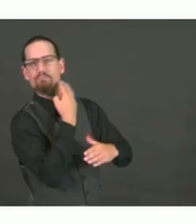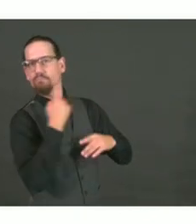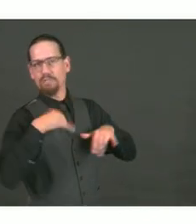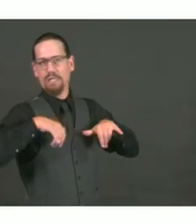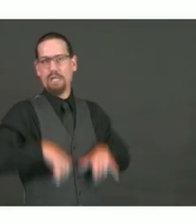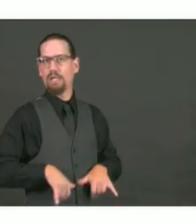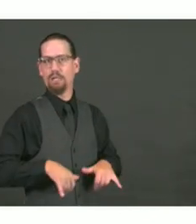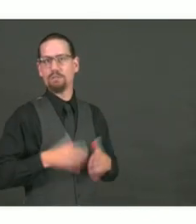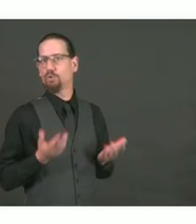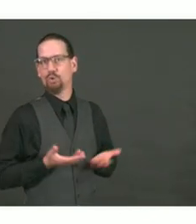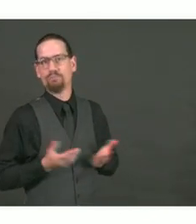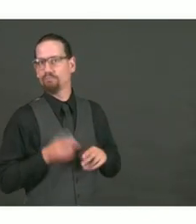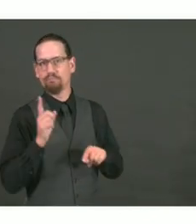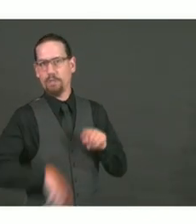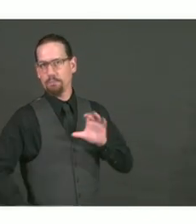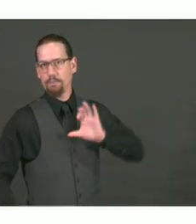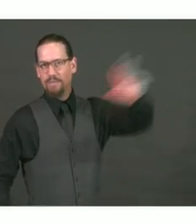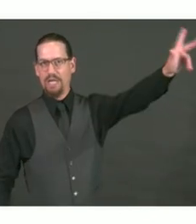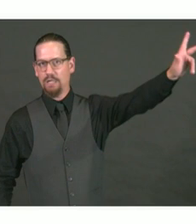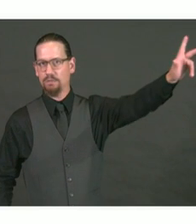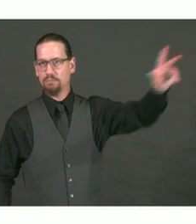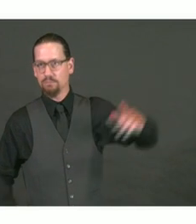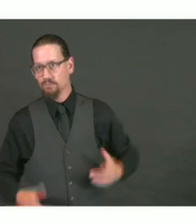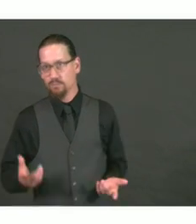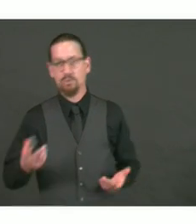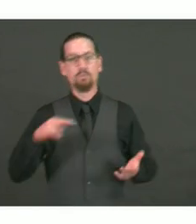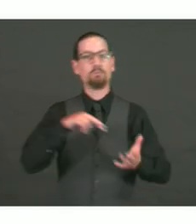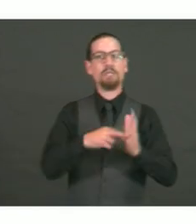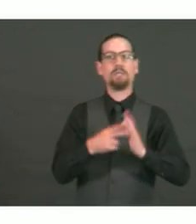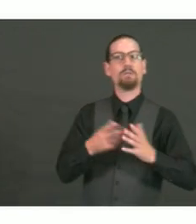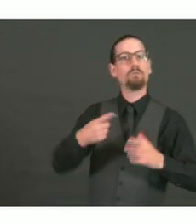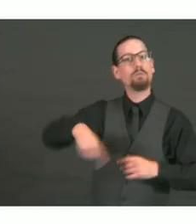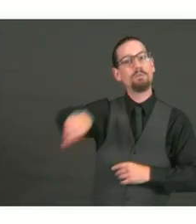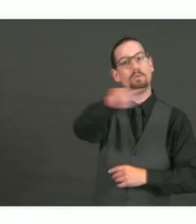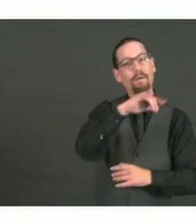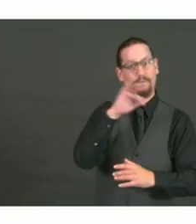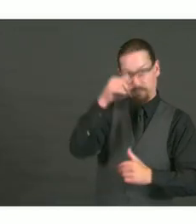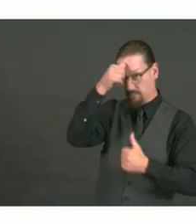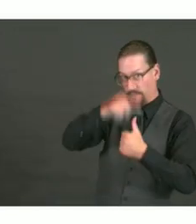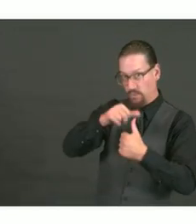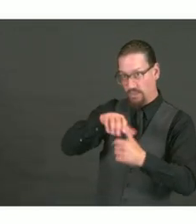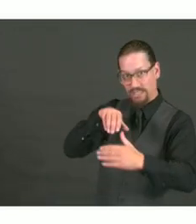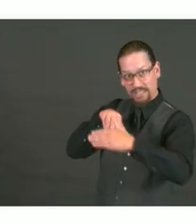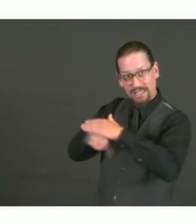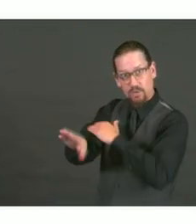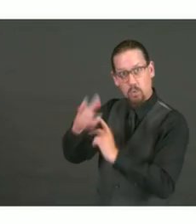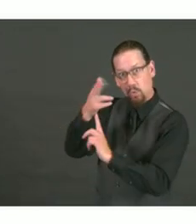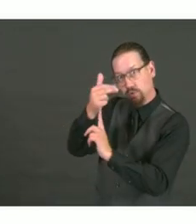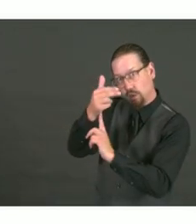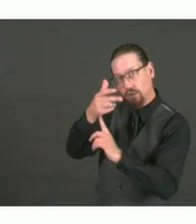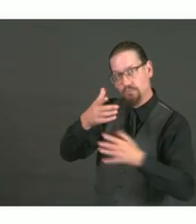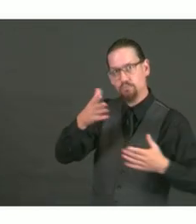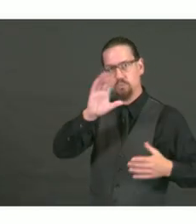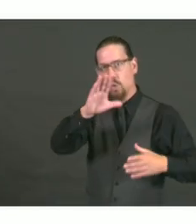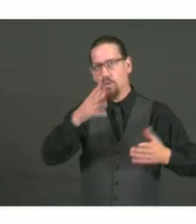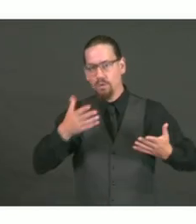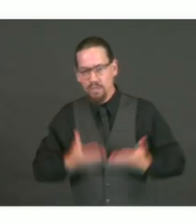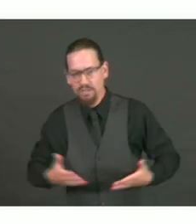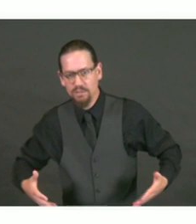try to check into a hotel, try to check into a B&B, try to check into your beach house